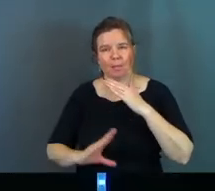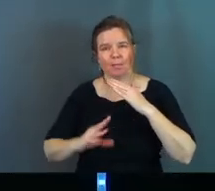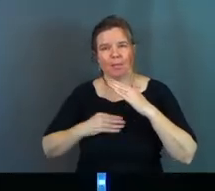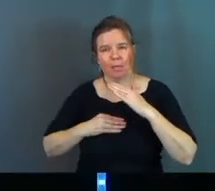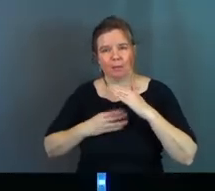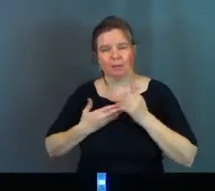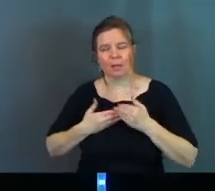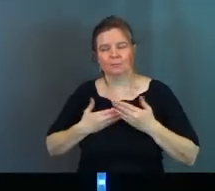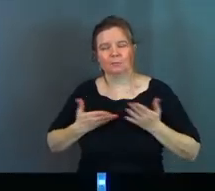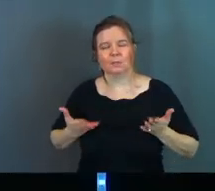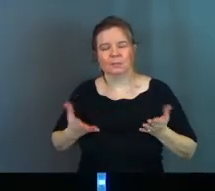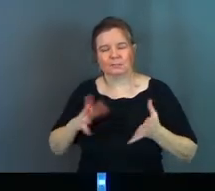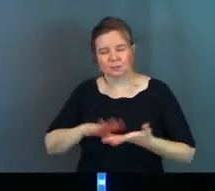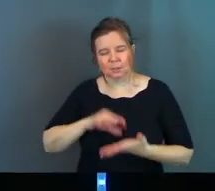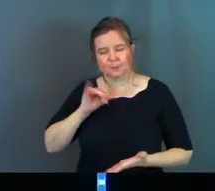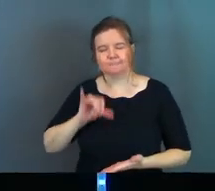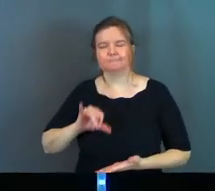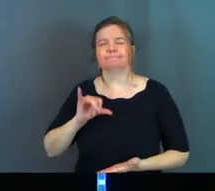and open about it.